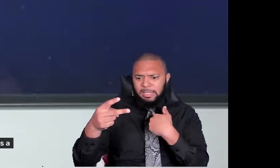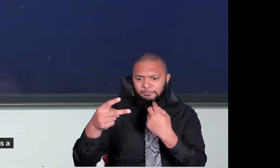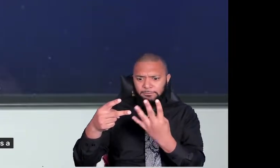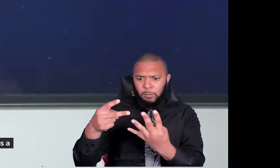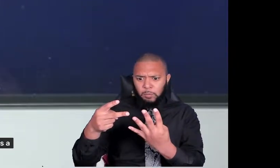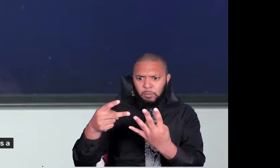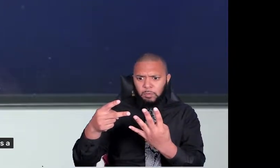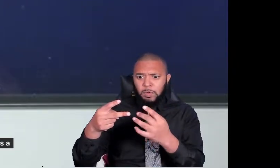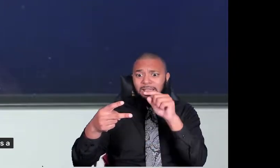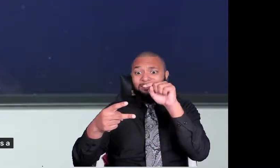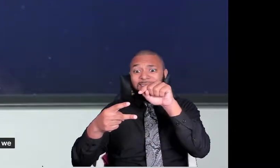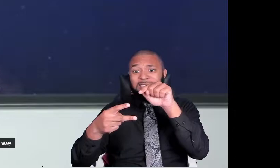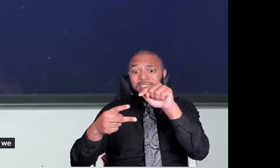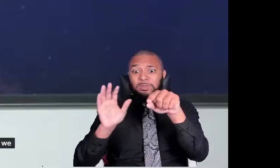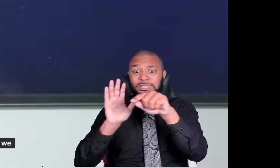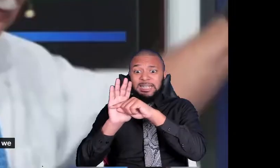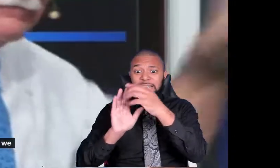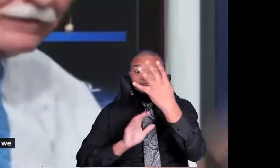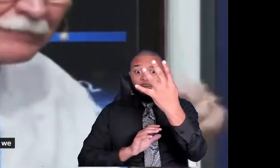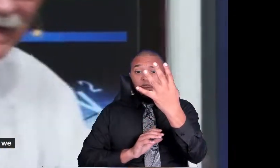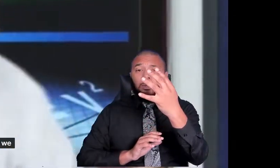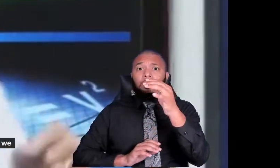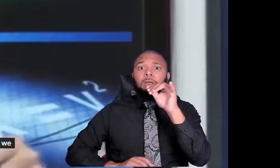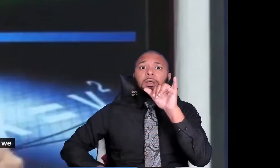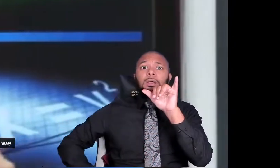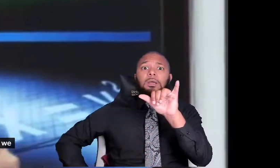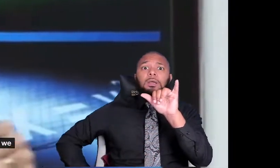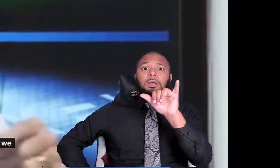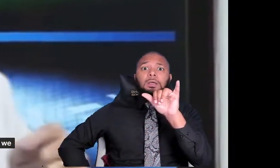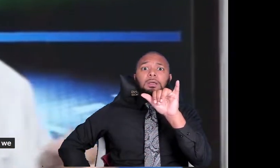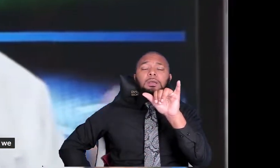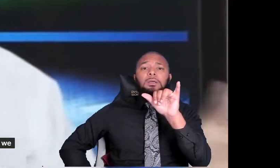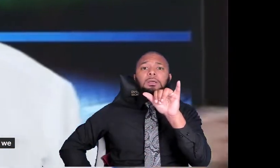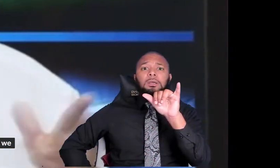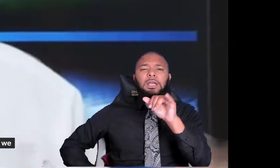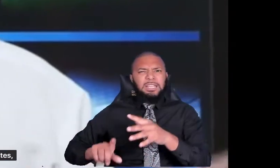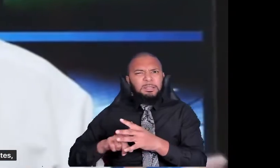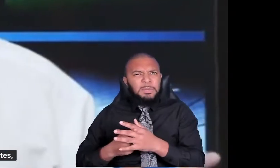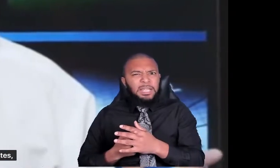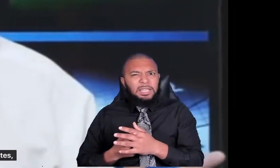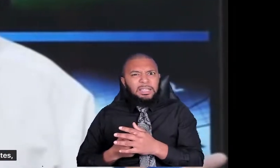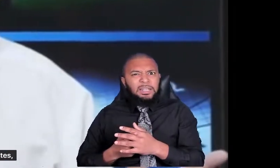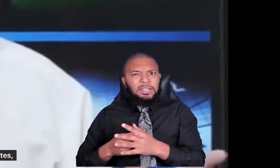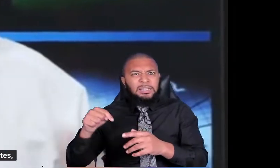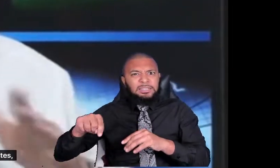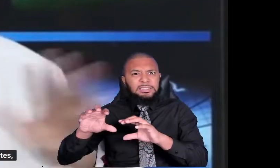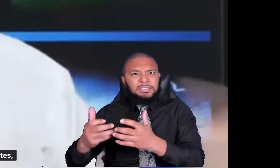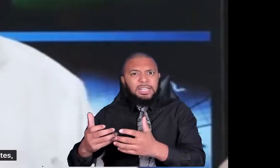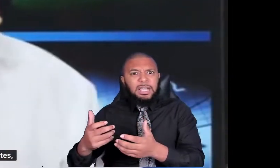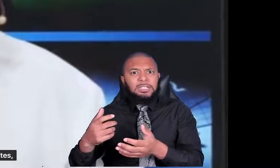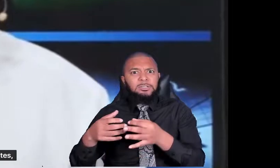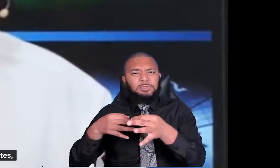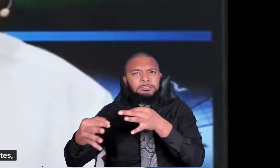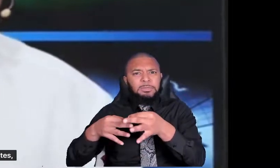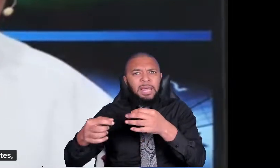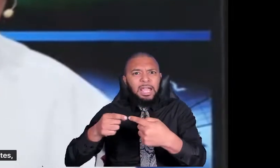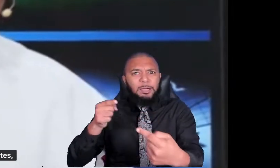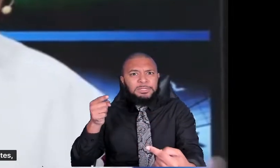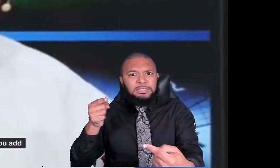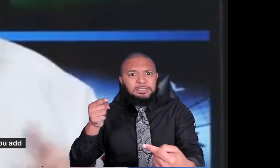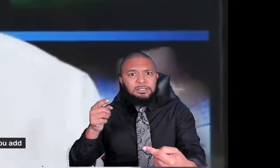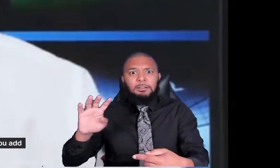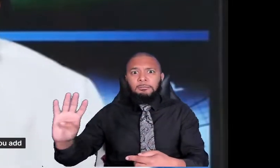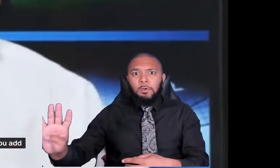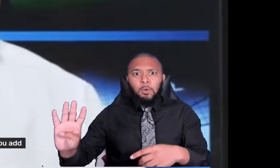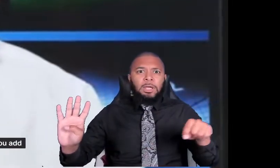was a negative 4, the very beginning of this course we talked about opposites. 4 and negative 4 are